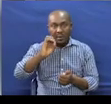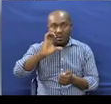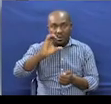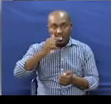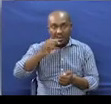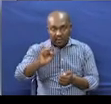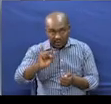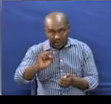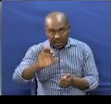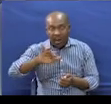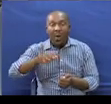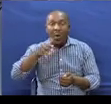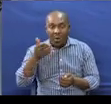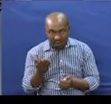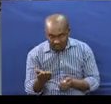or organism